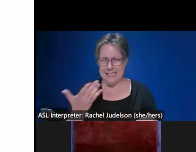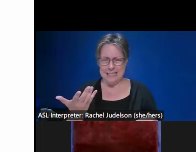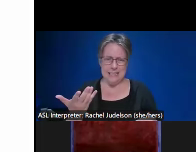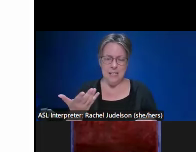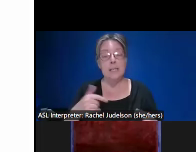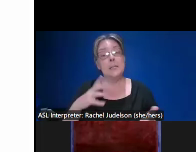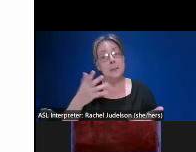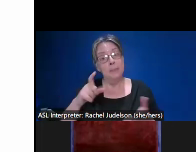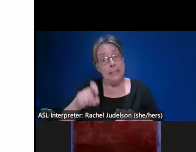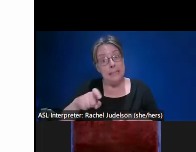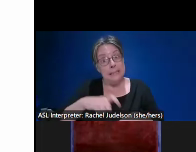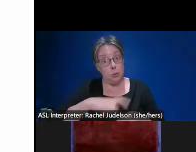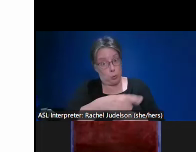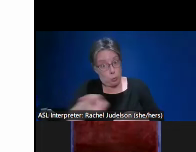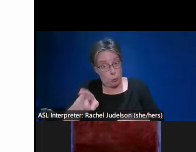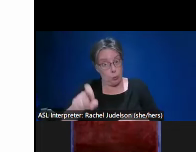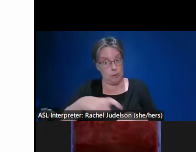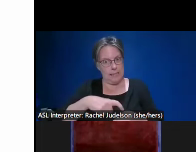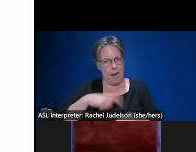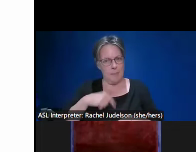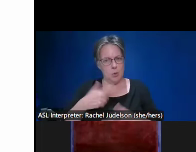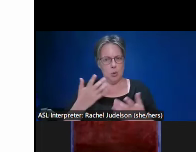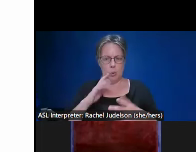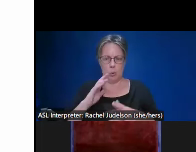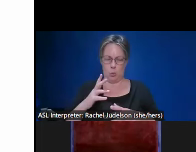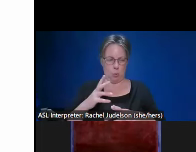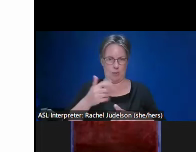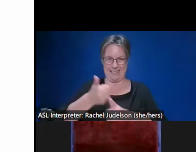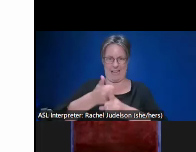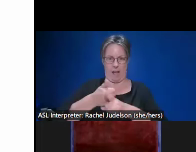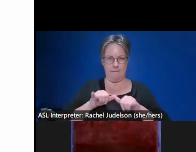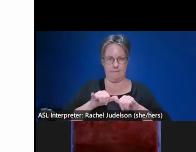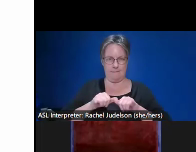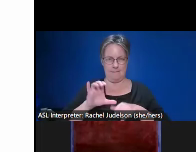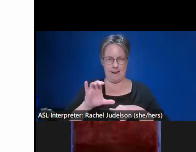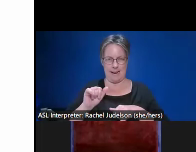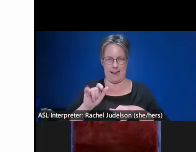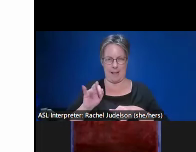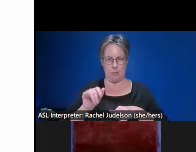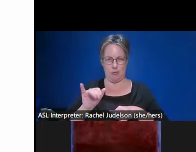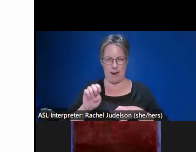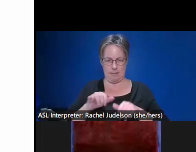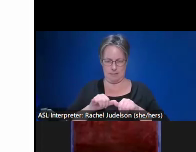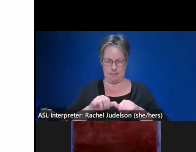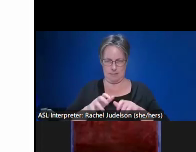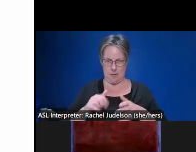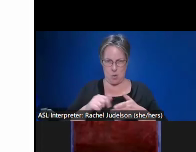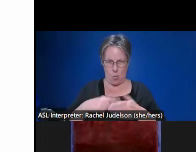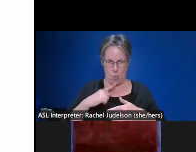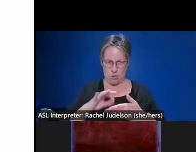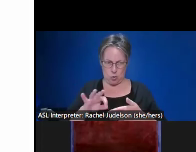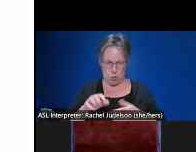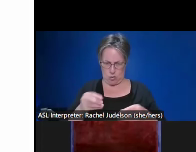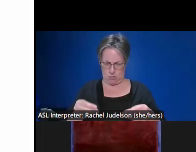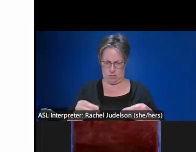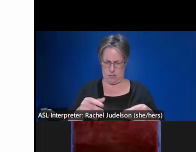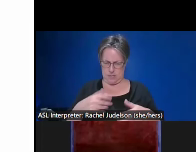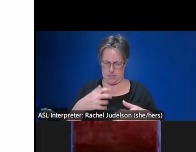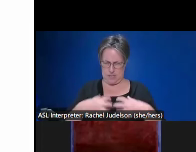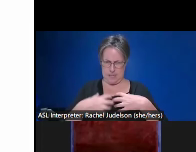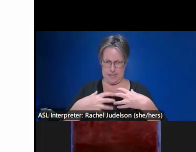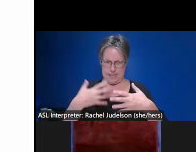a little bit of time to kind of self-calibrate and know about what score might be the most appropriate. And if you